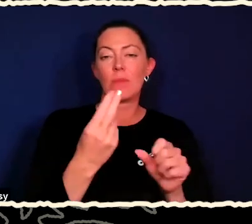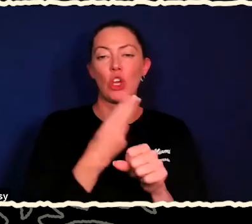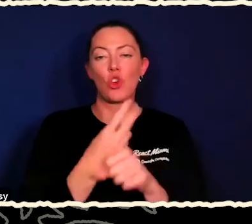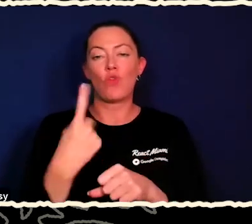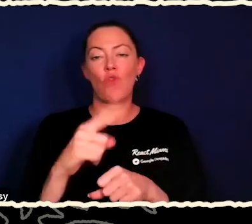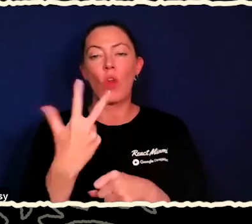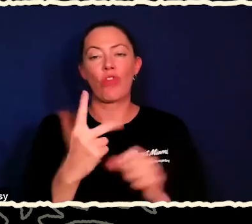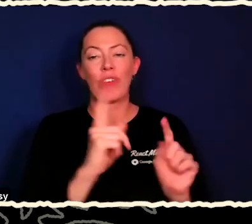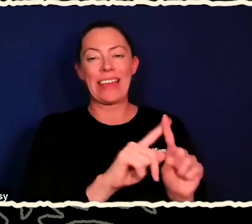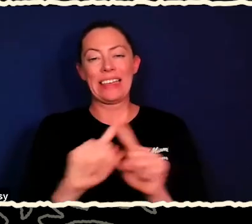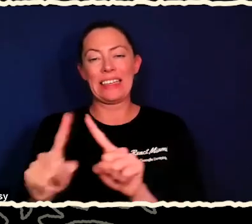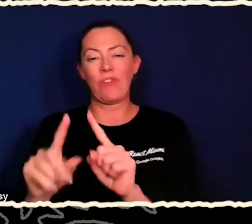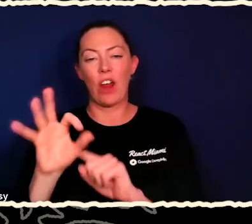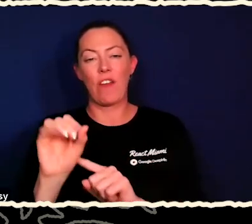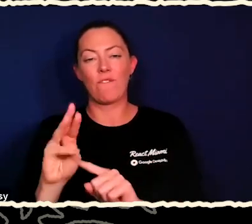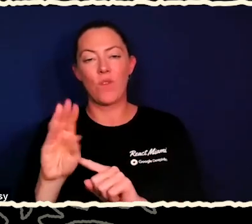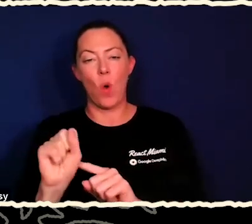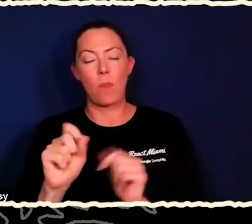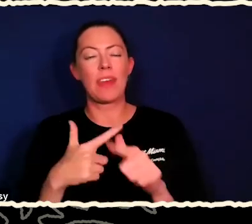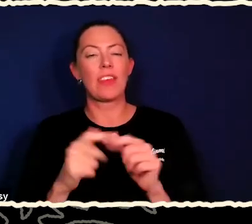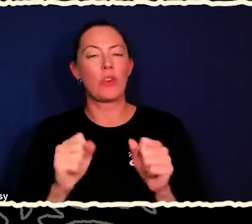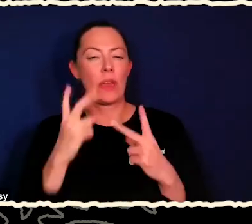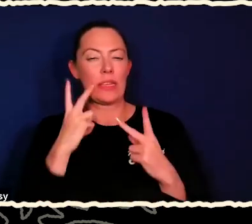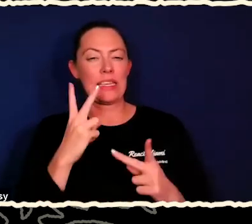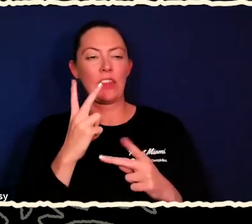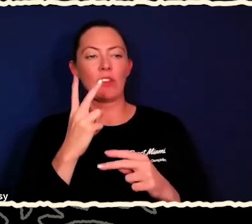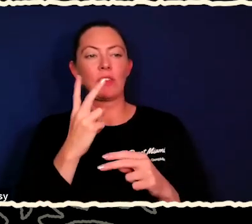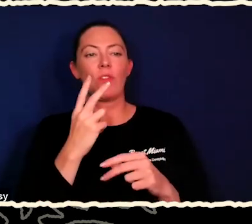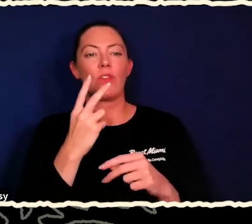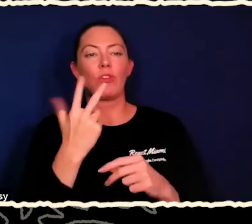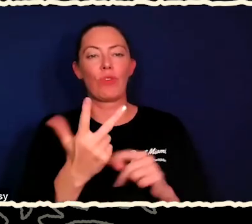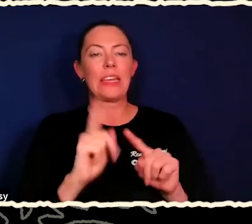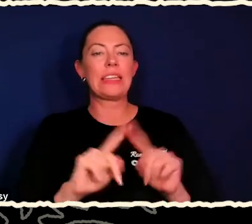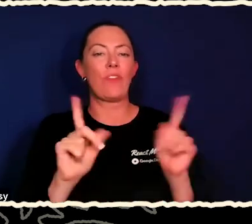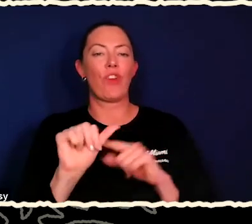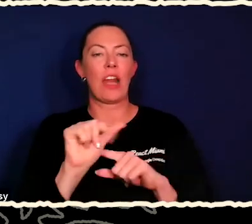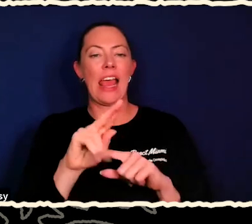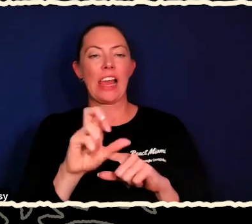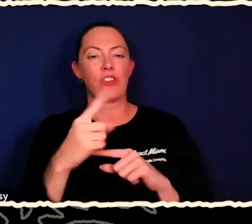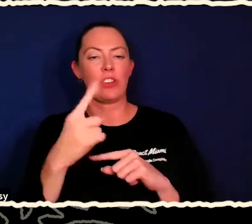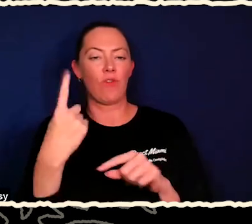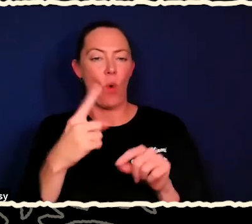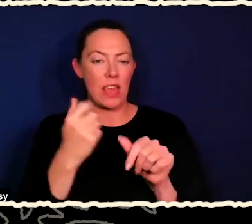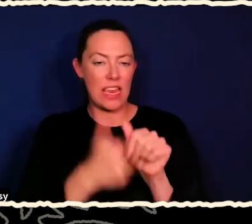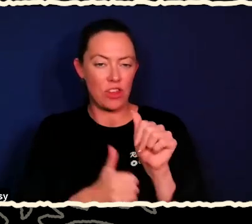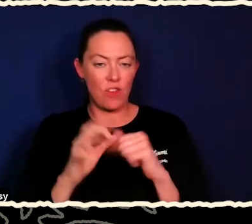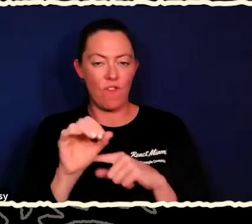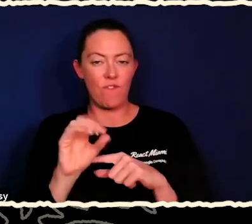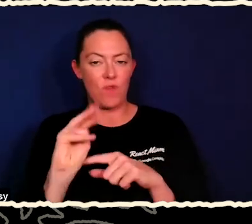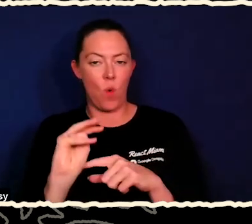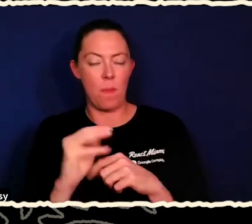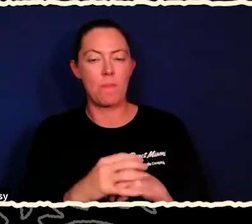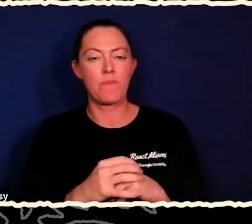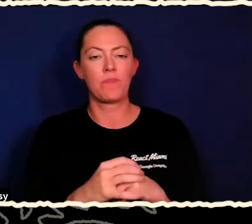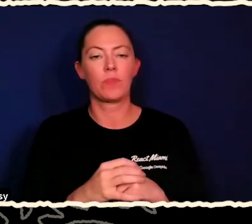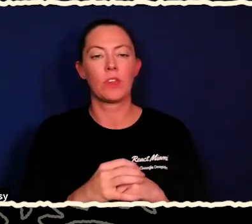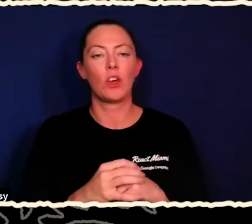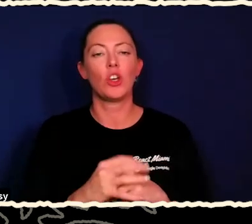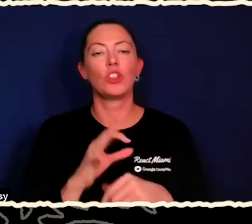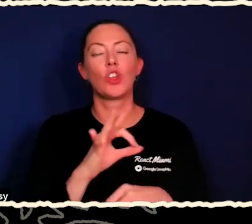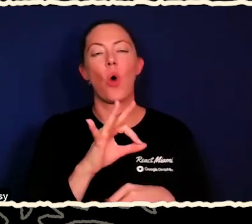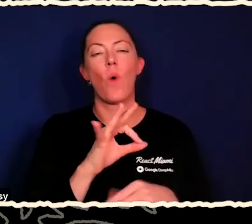there's different agents for each form in different states. Feature scope agents prevent global